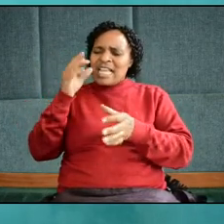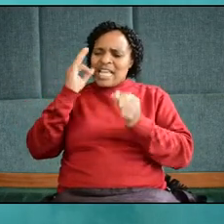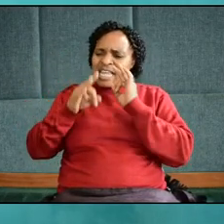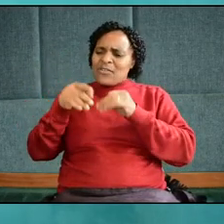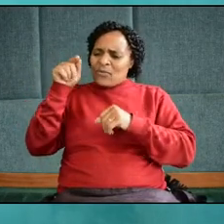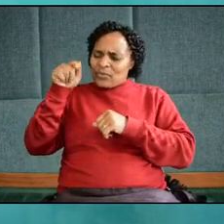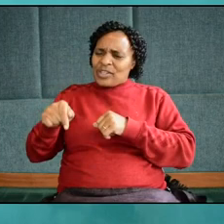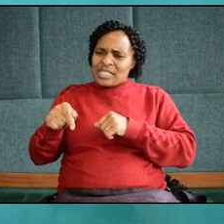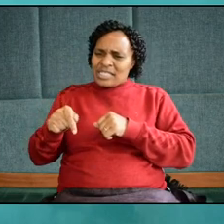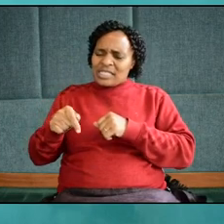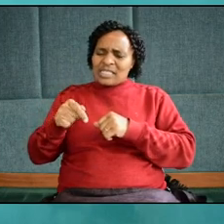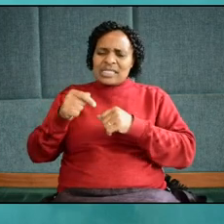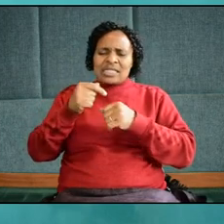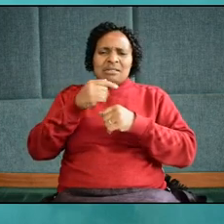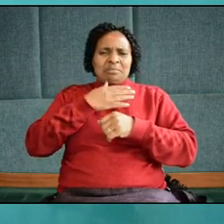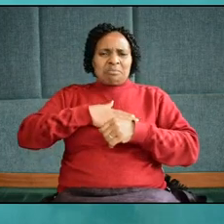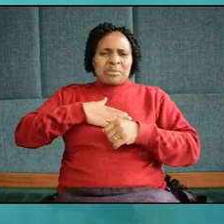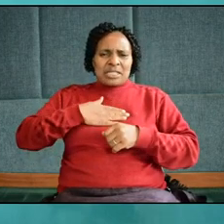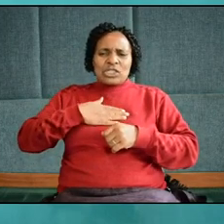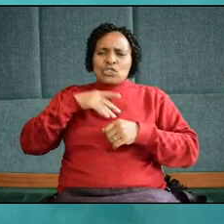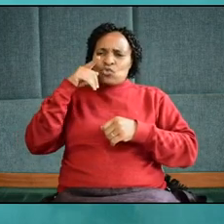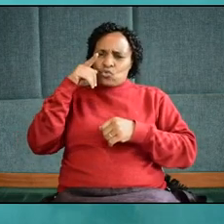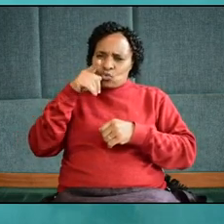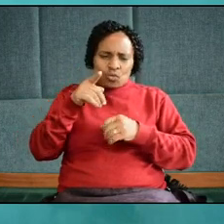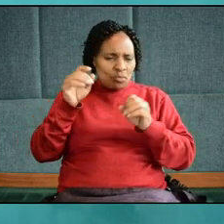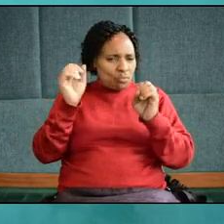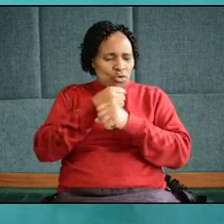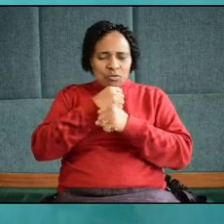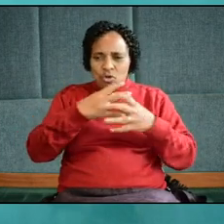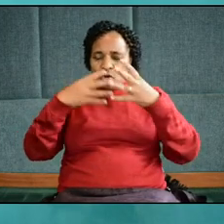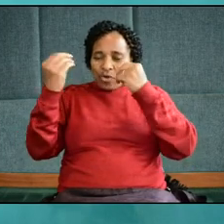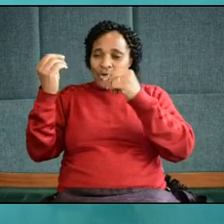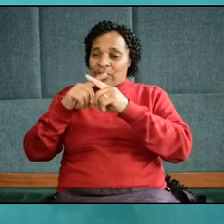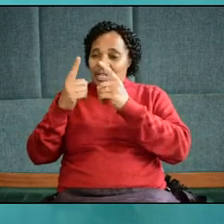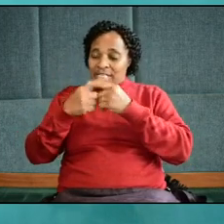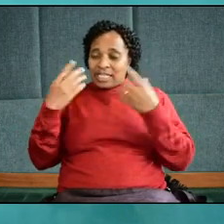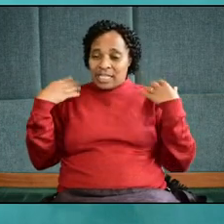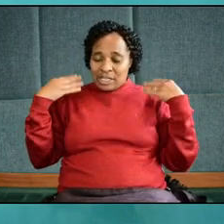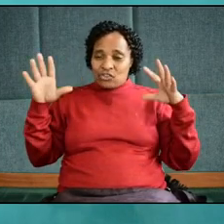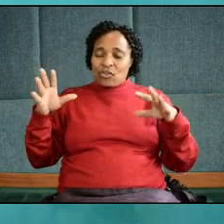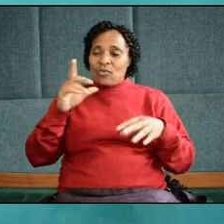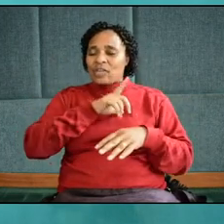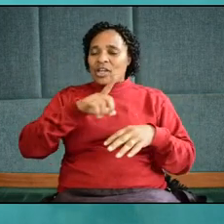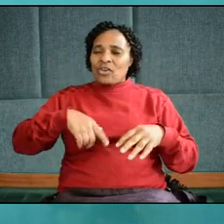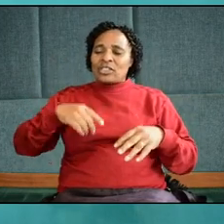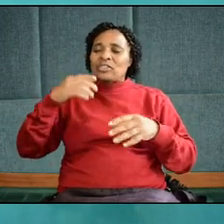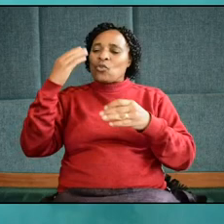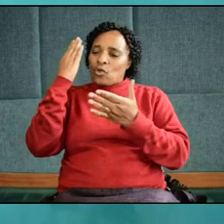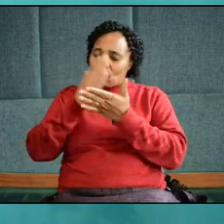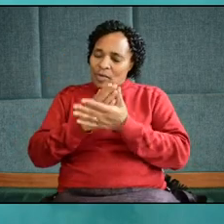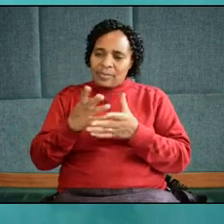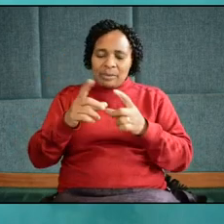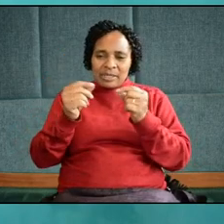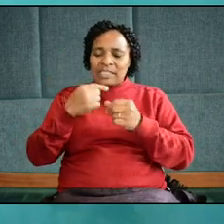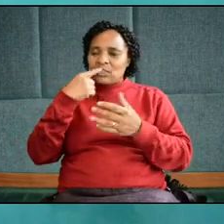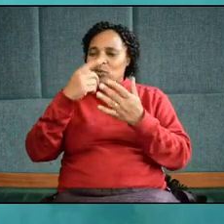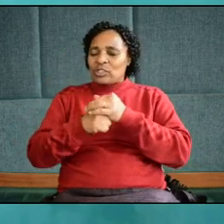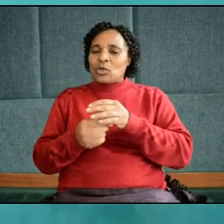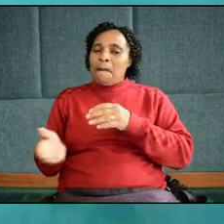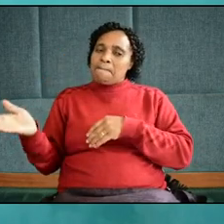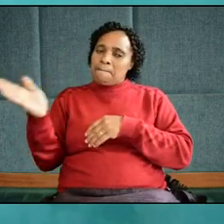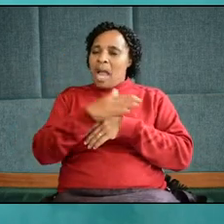this has displeased you, I shall not go. Then the angel of the Lord confirms the message and says that,